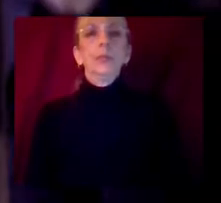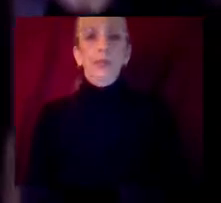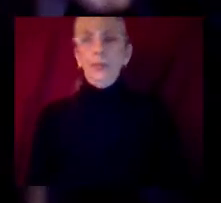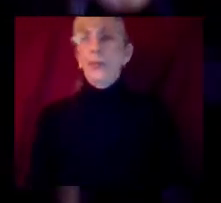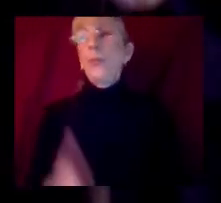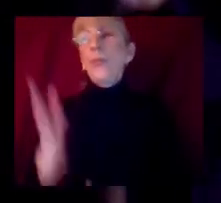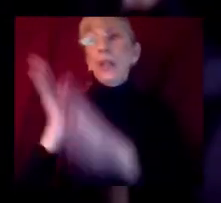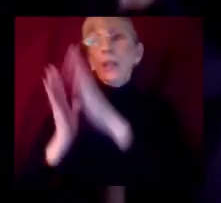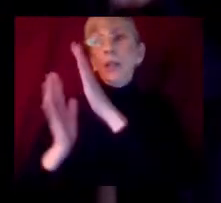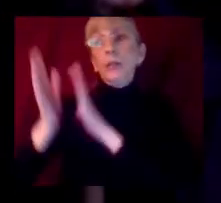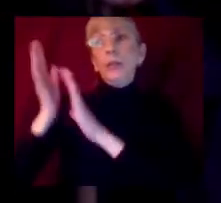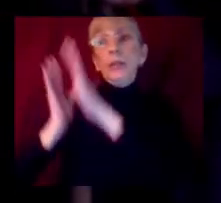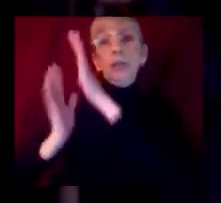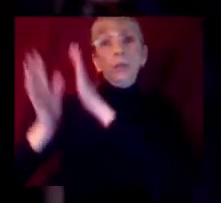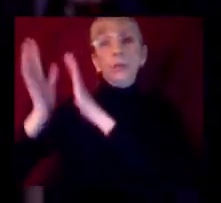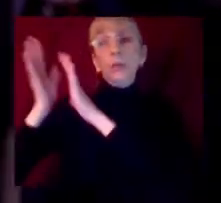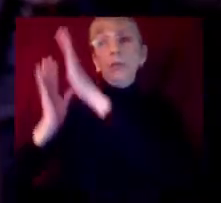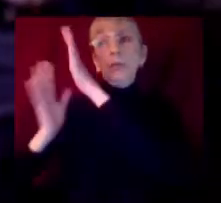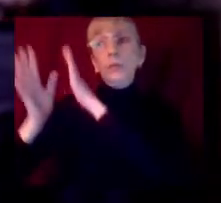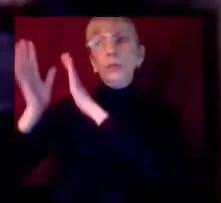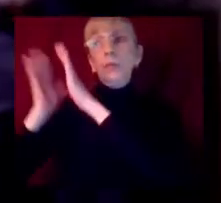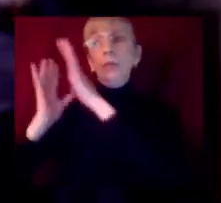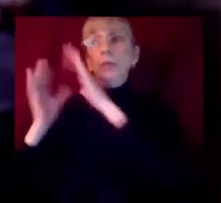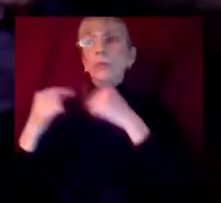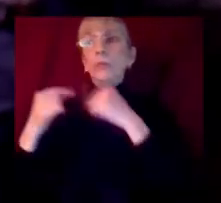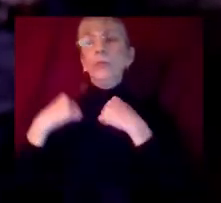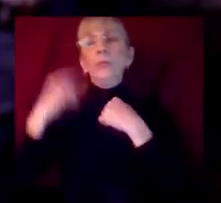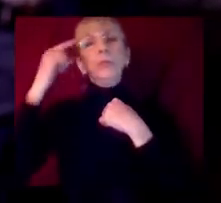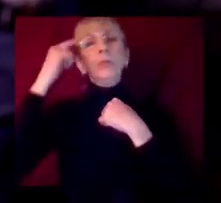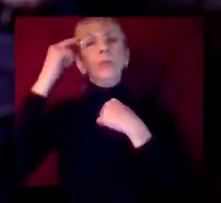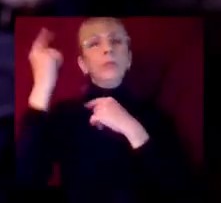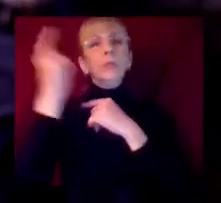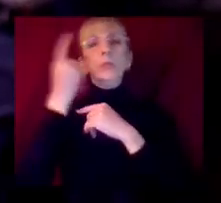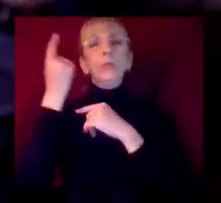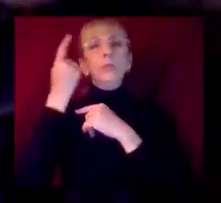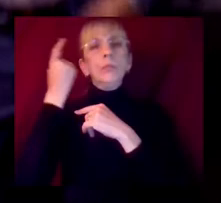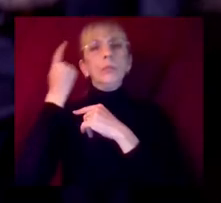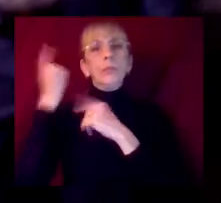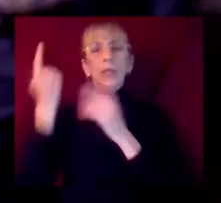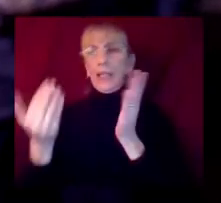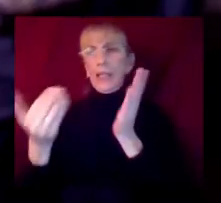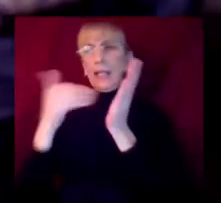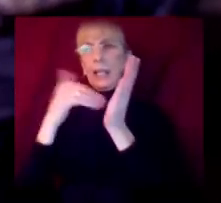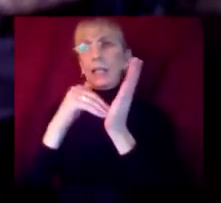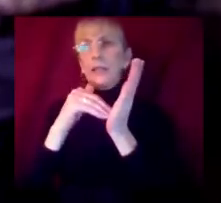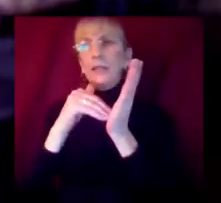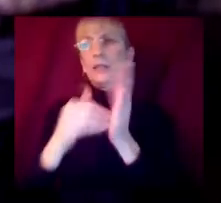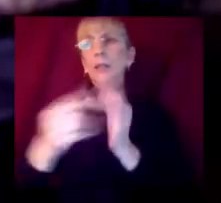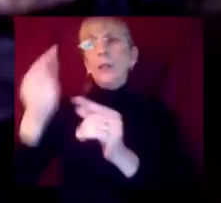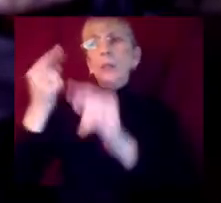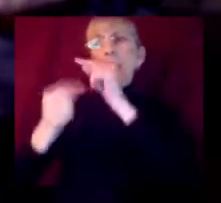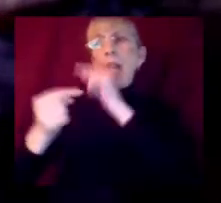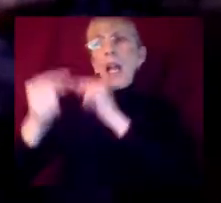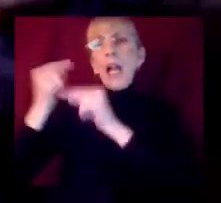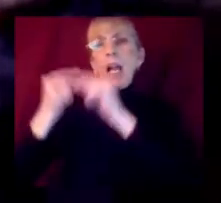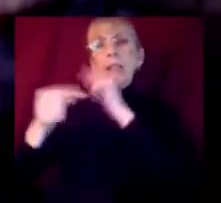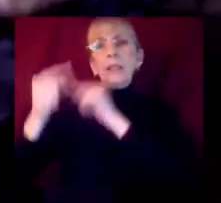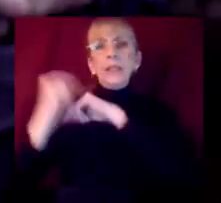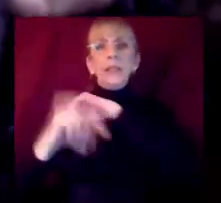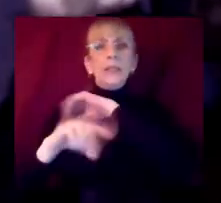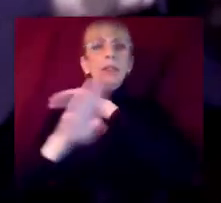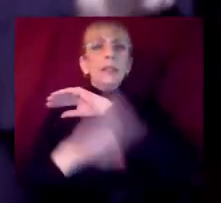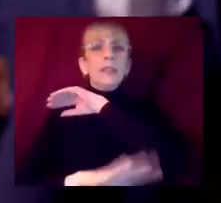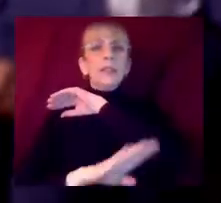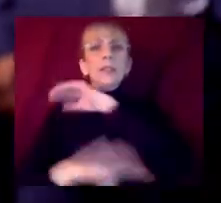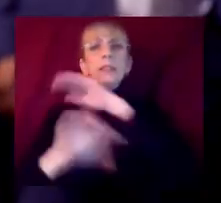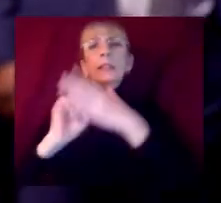Back through the years I go wandering once again, back to the seasons of